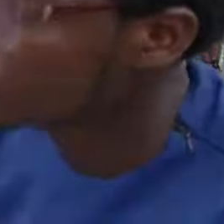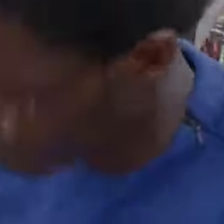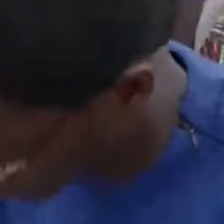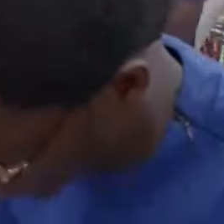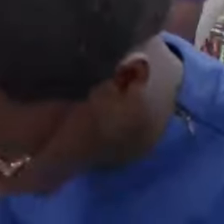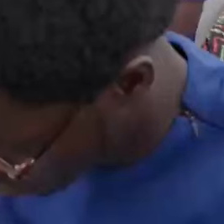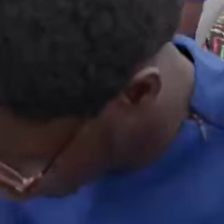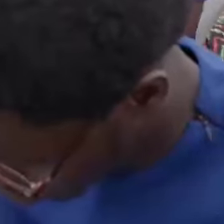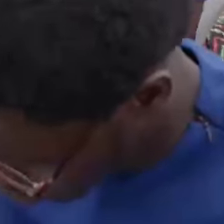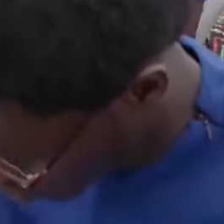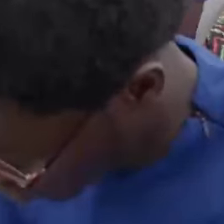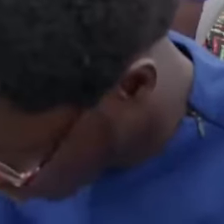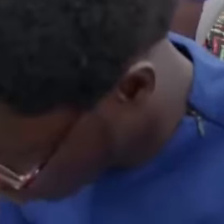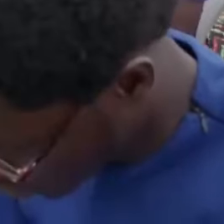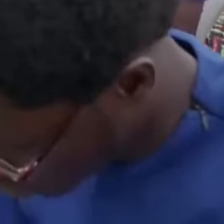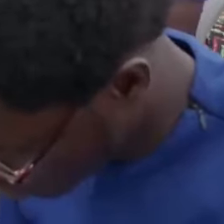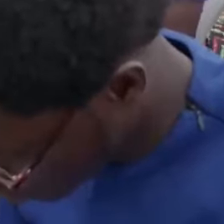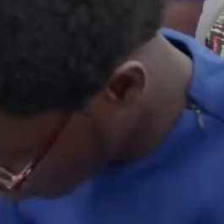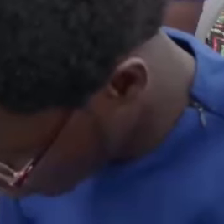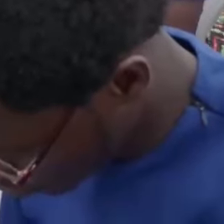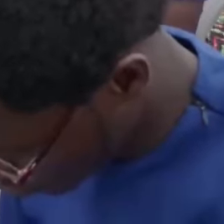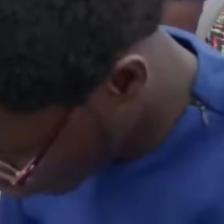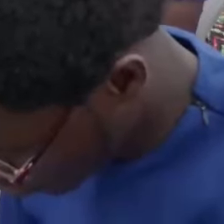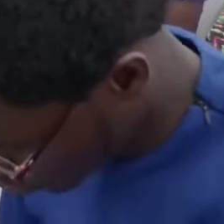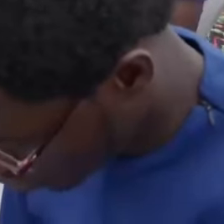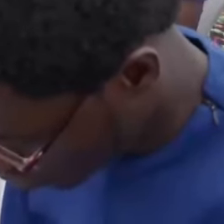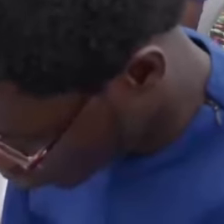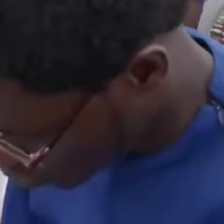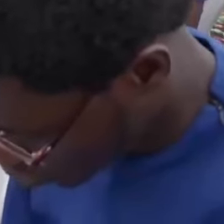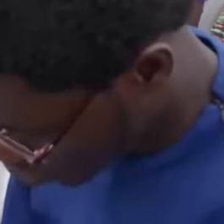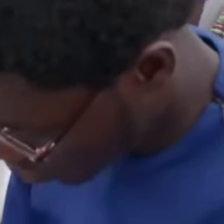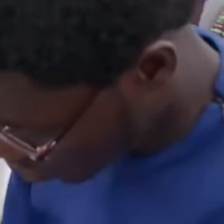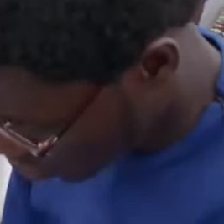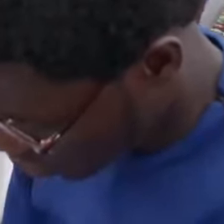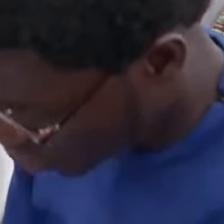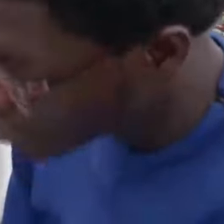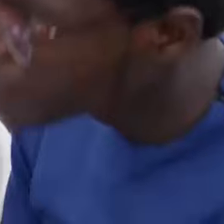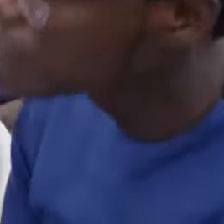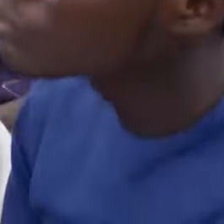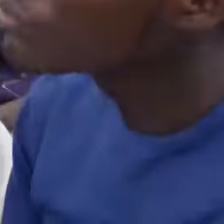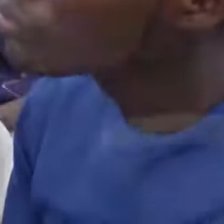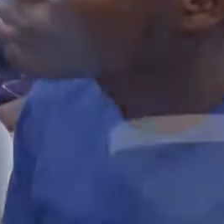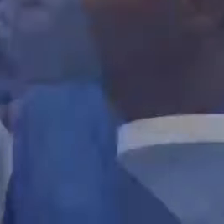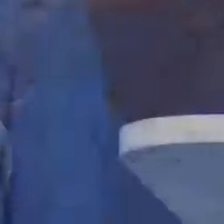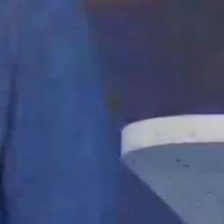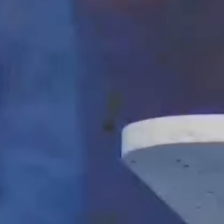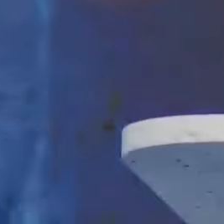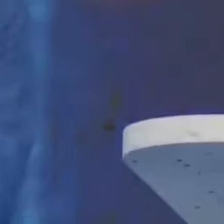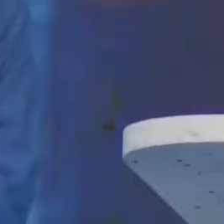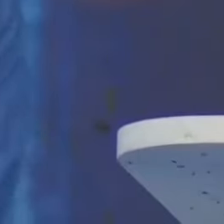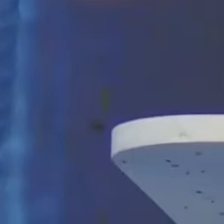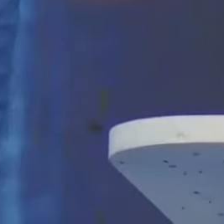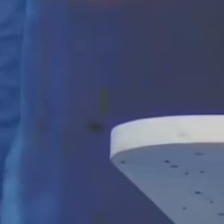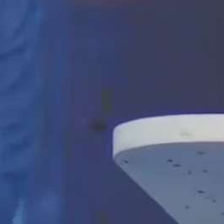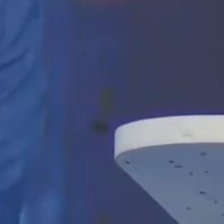alone. Sometimes you need to reach with another person, study with another person, walk with another